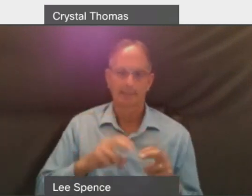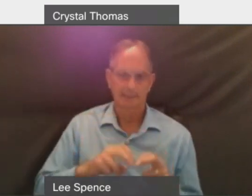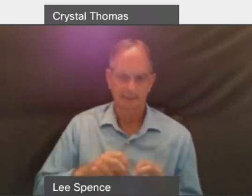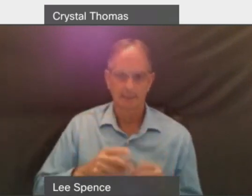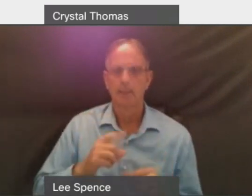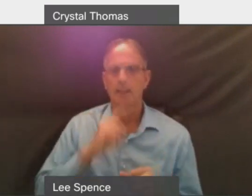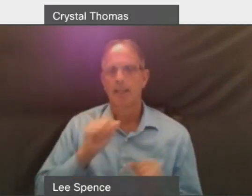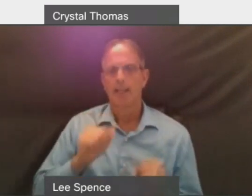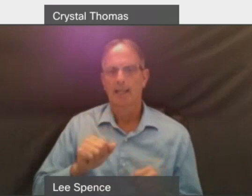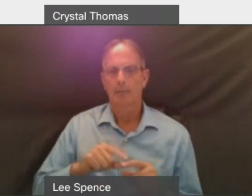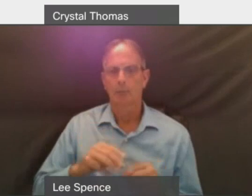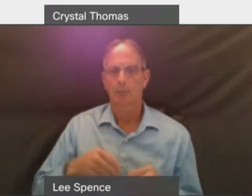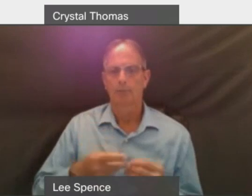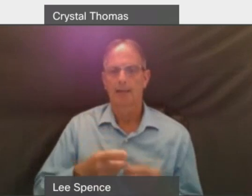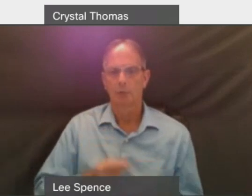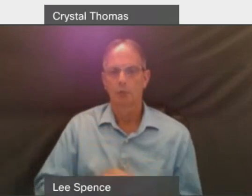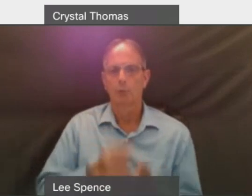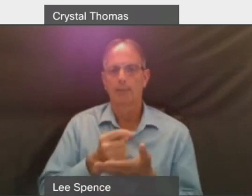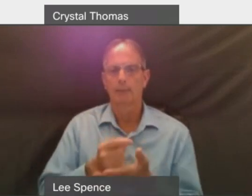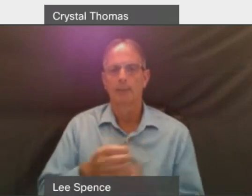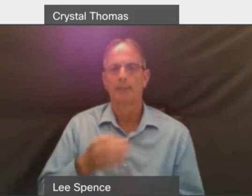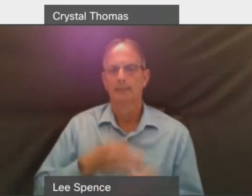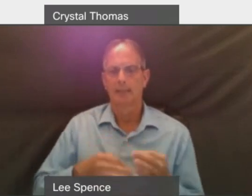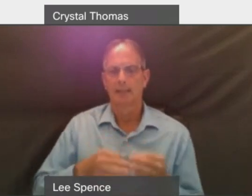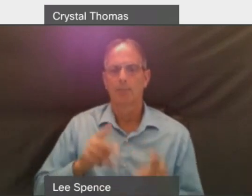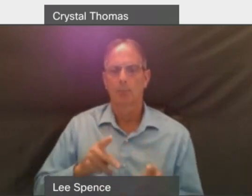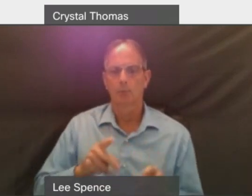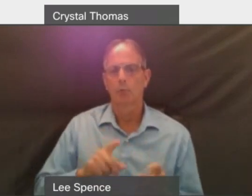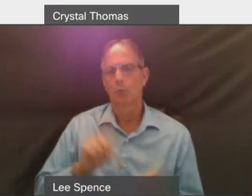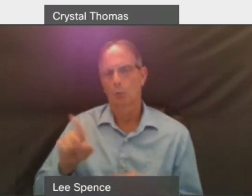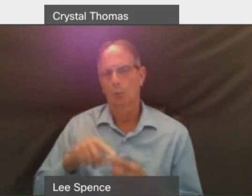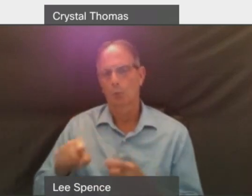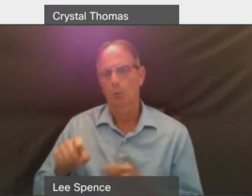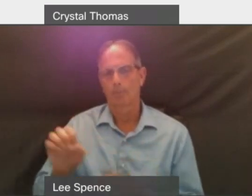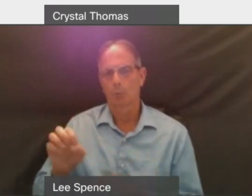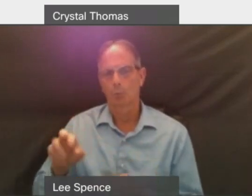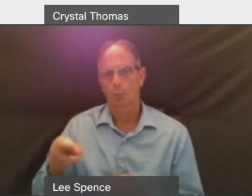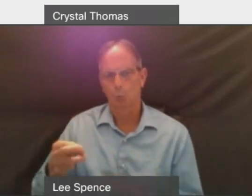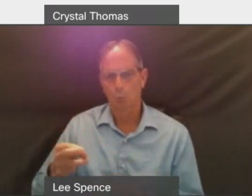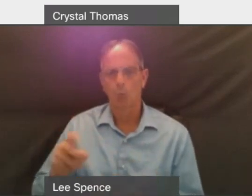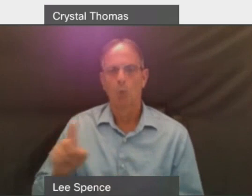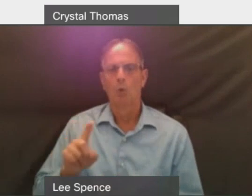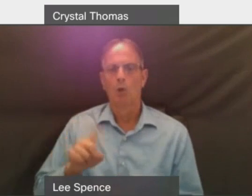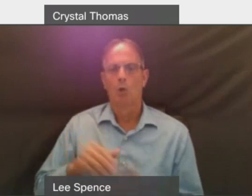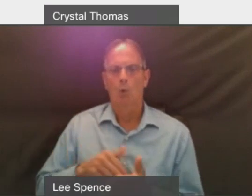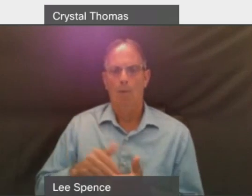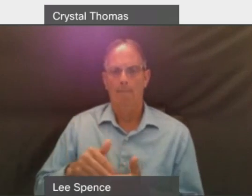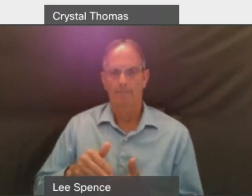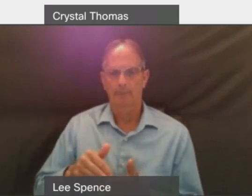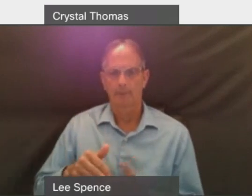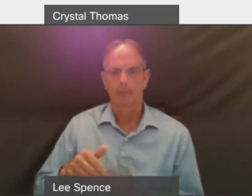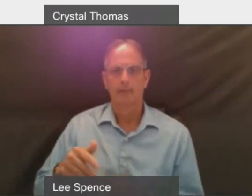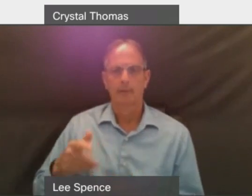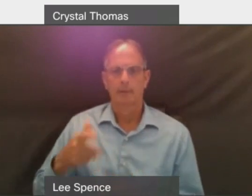being able to provide treatment rather than have the person go to the emergency room, where oftentimes in an abundance